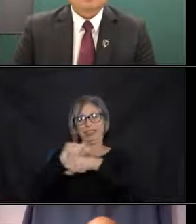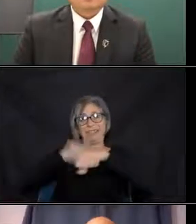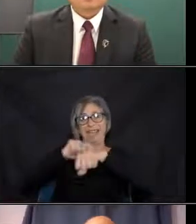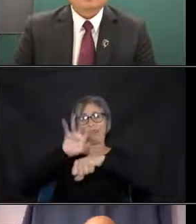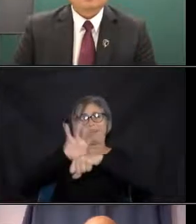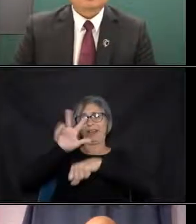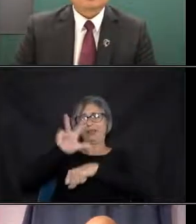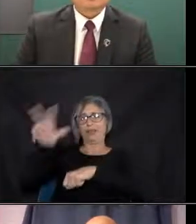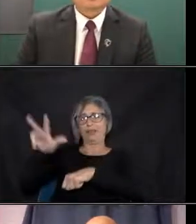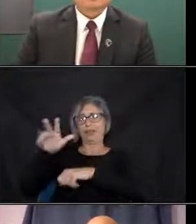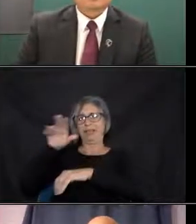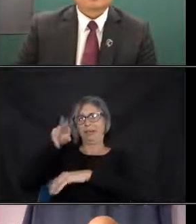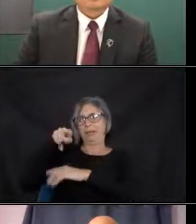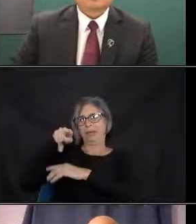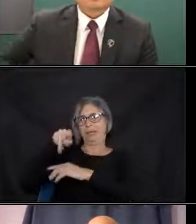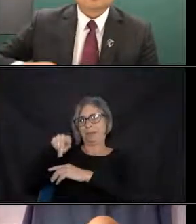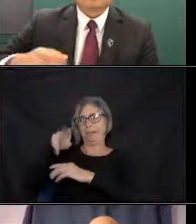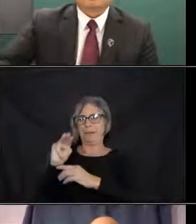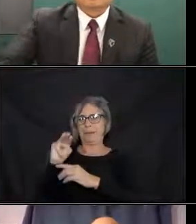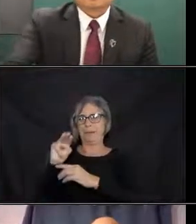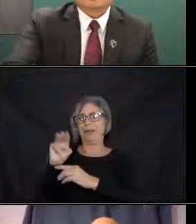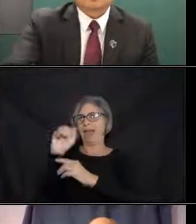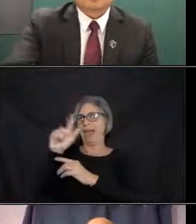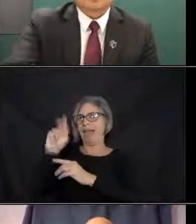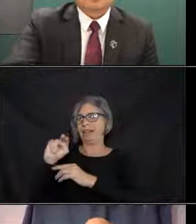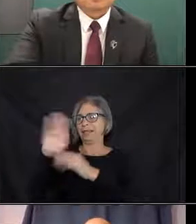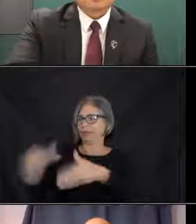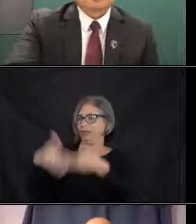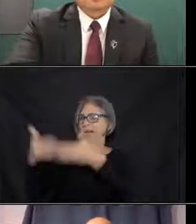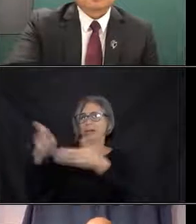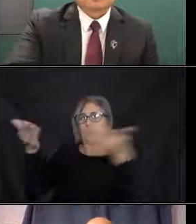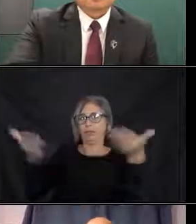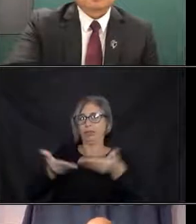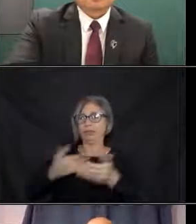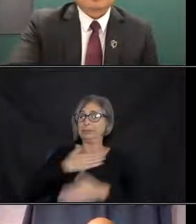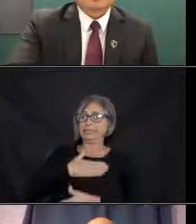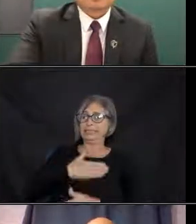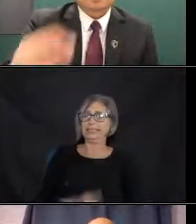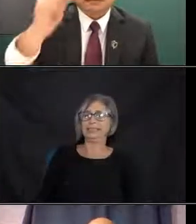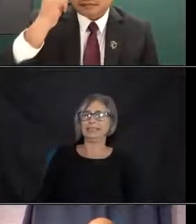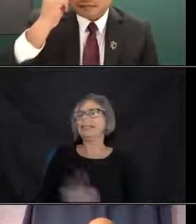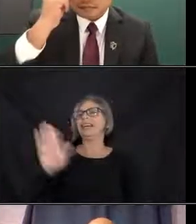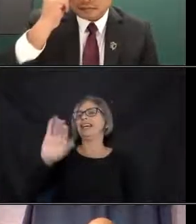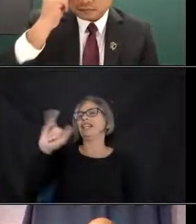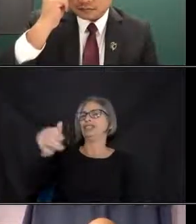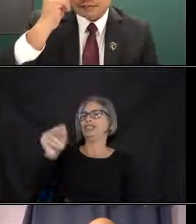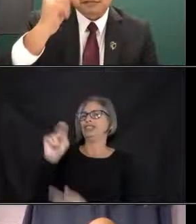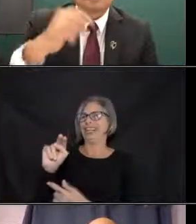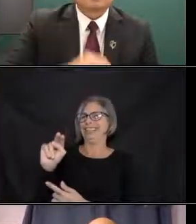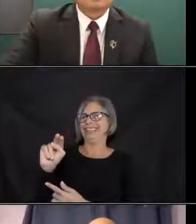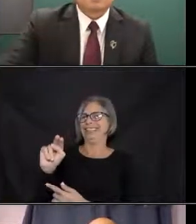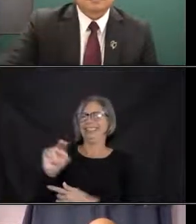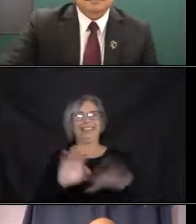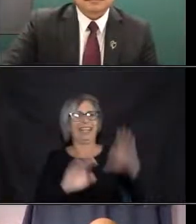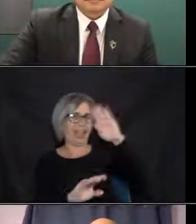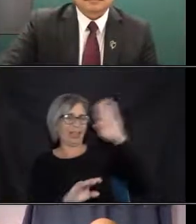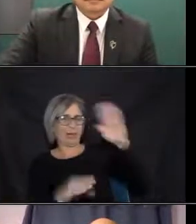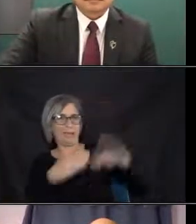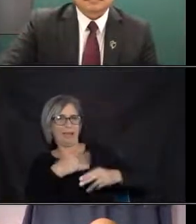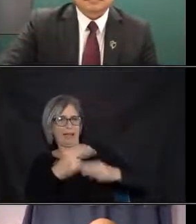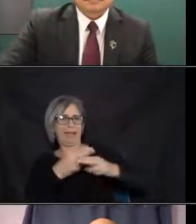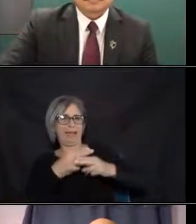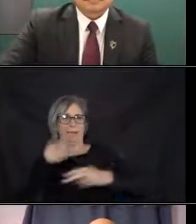p.m. Alan, would you please provide us with an introduction? Oh, John. Actually, it'll be John. Hello, my name is John McNally,